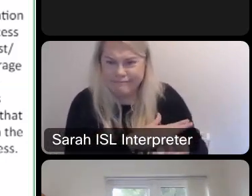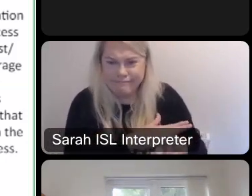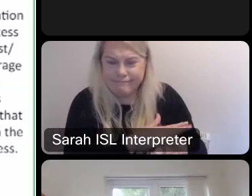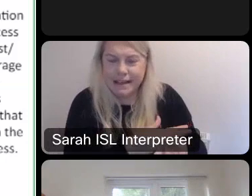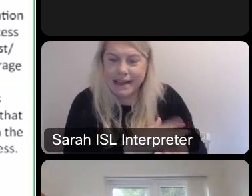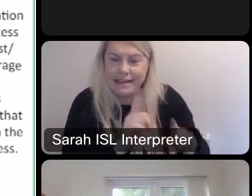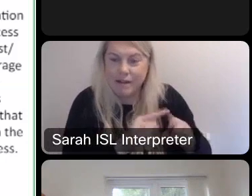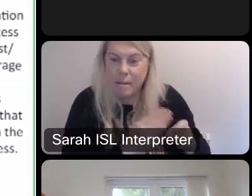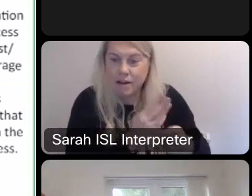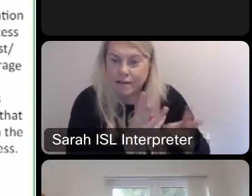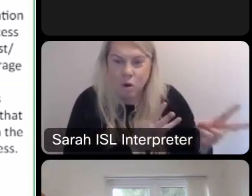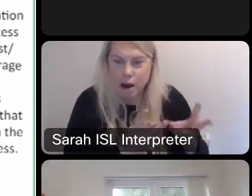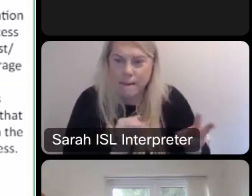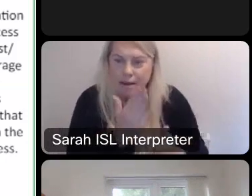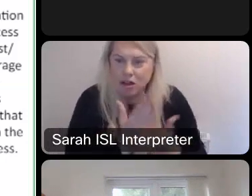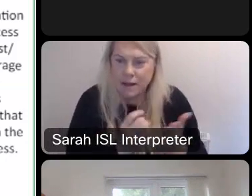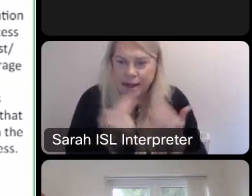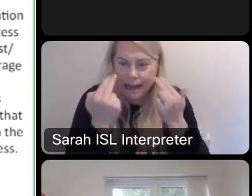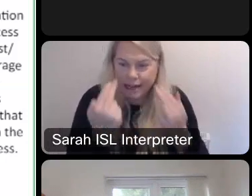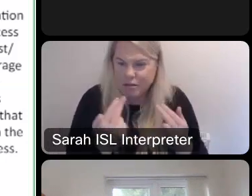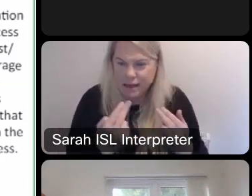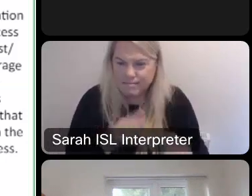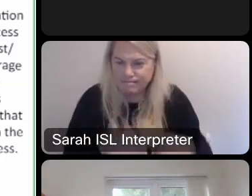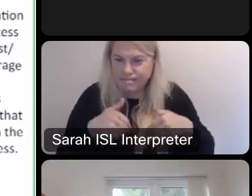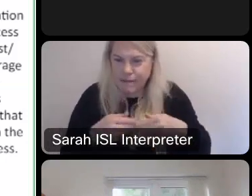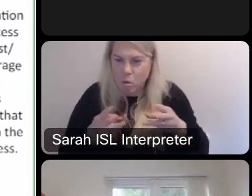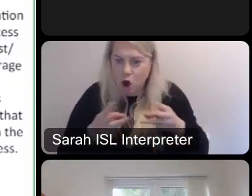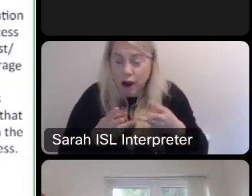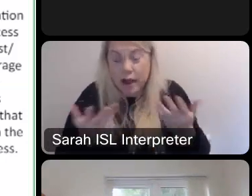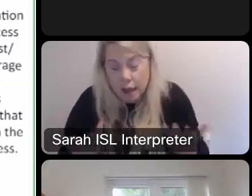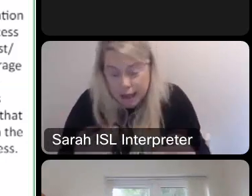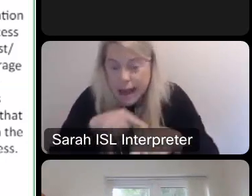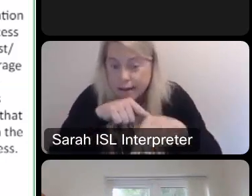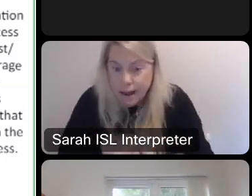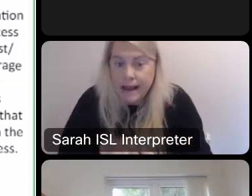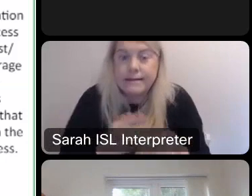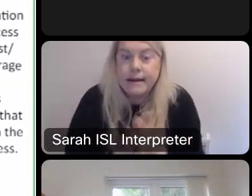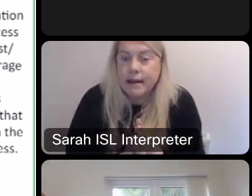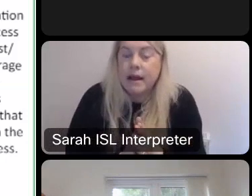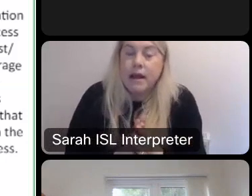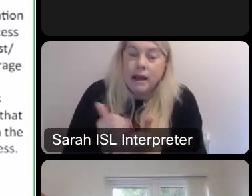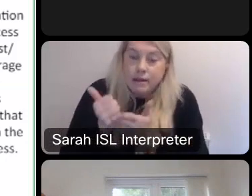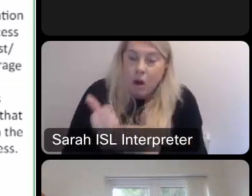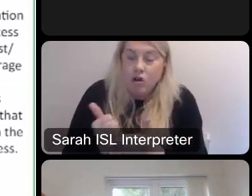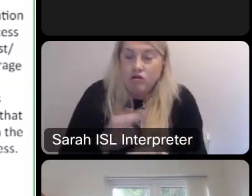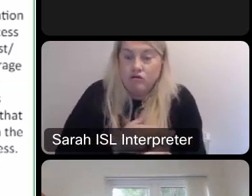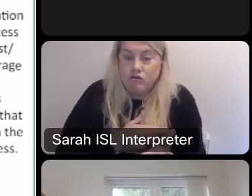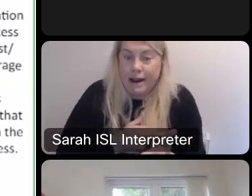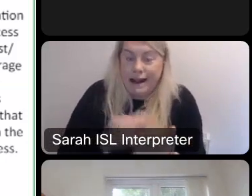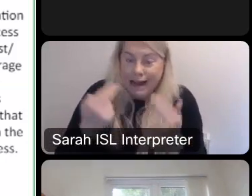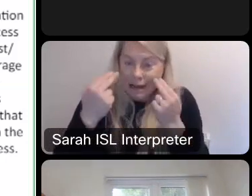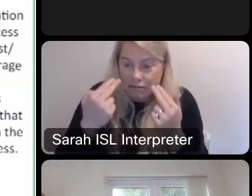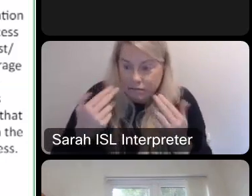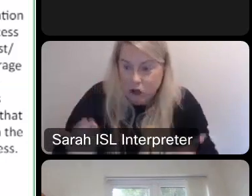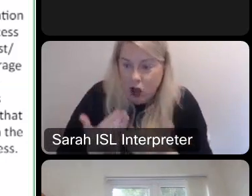environment. So practical support, we've talked about that, encourage the person to write up their recollection of